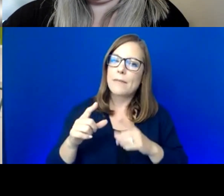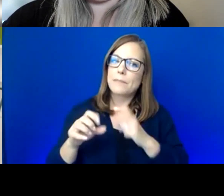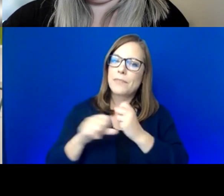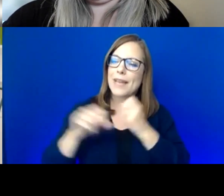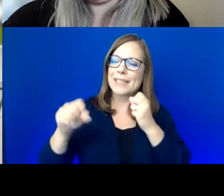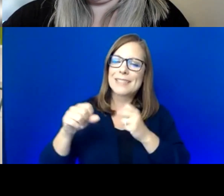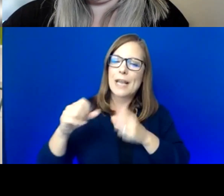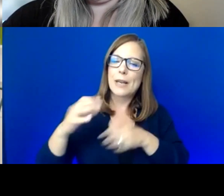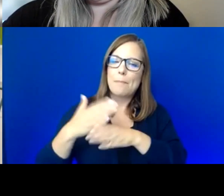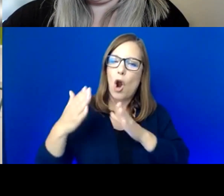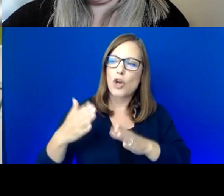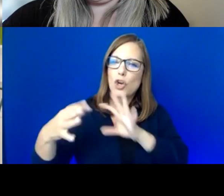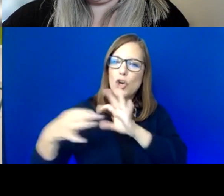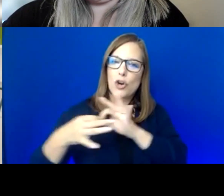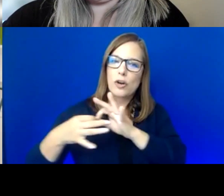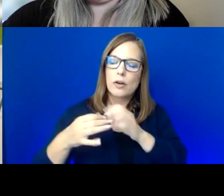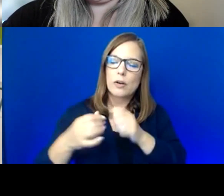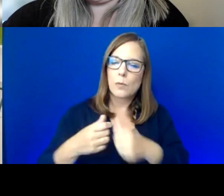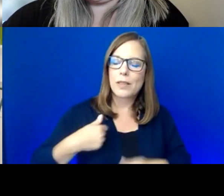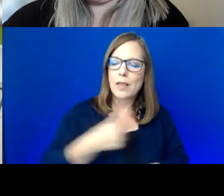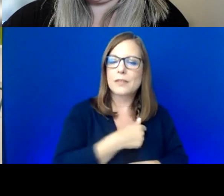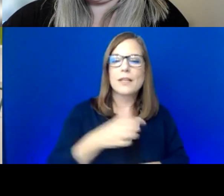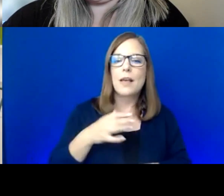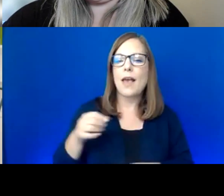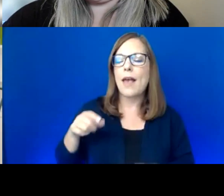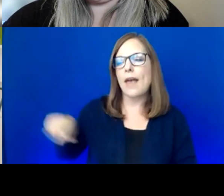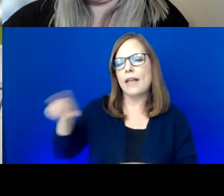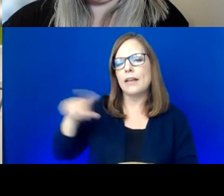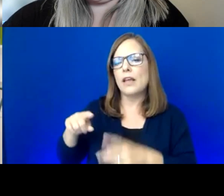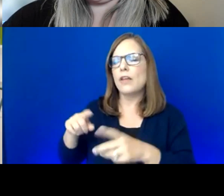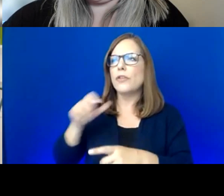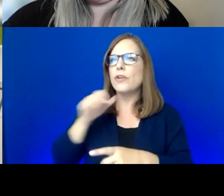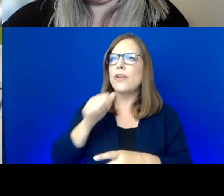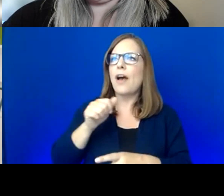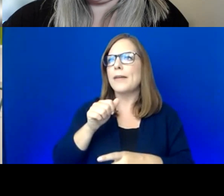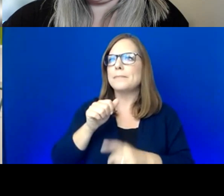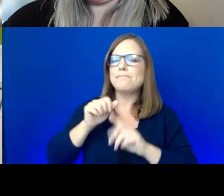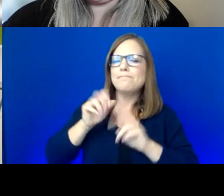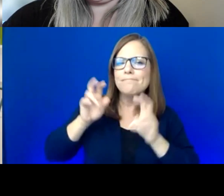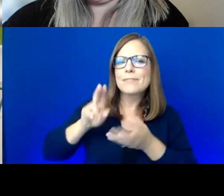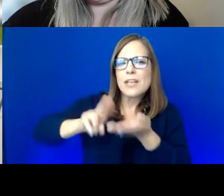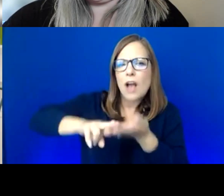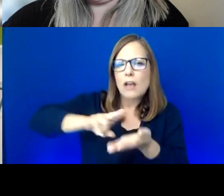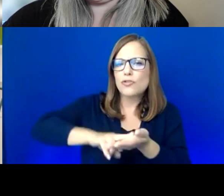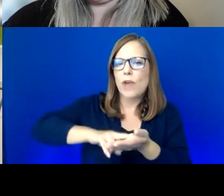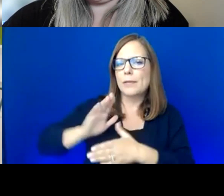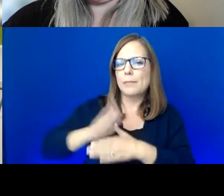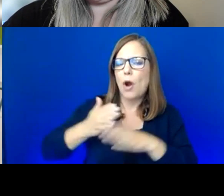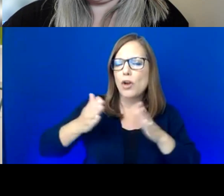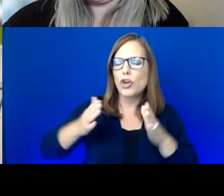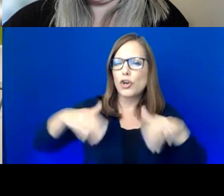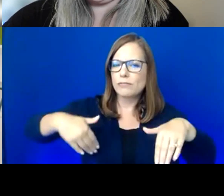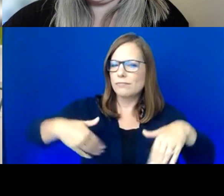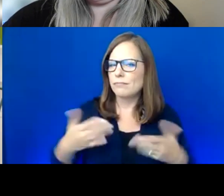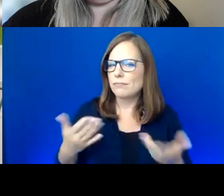context. And, you know, while they're not kind of a contracted partner as of today, I think that's